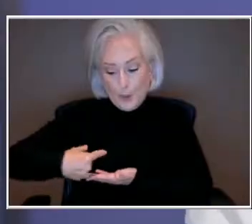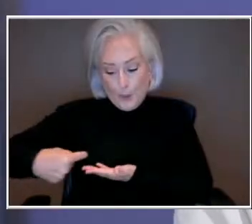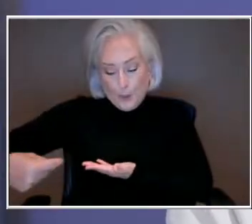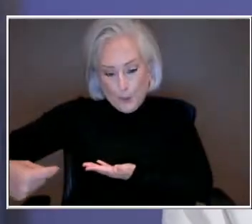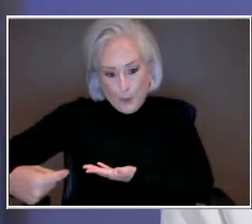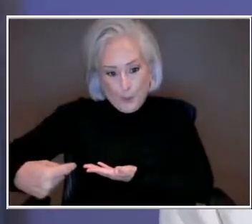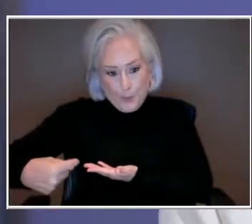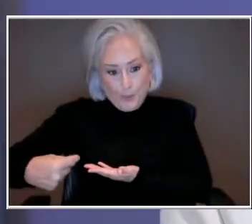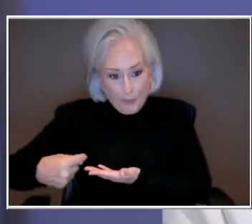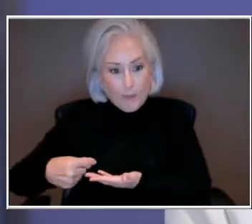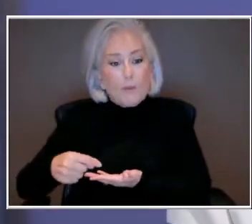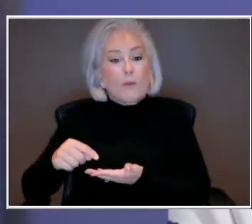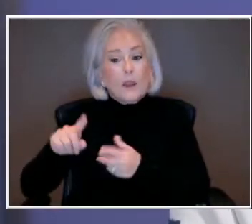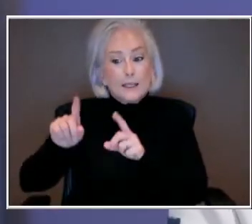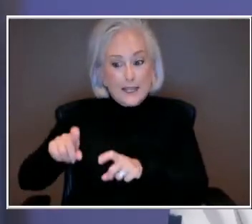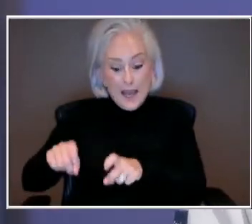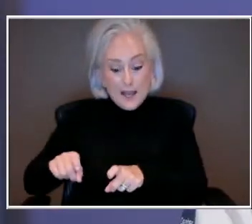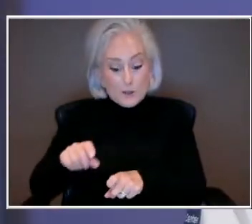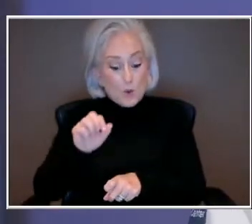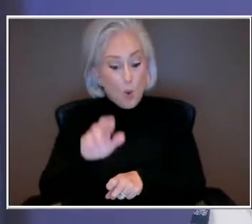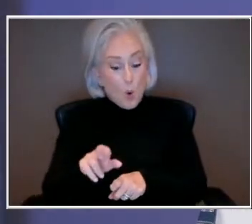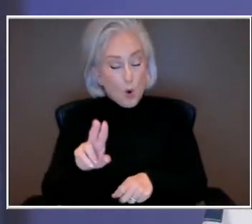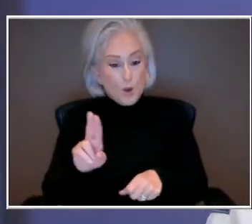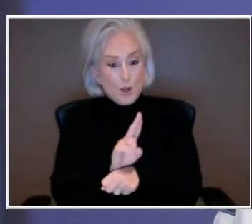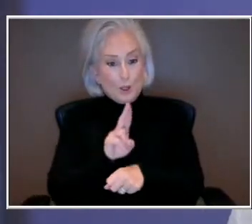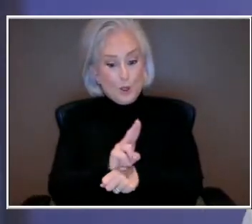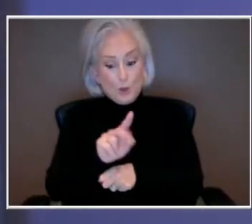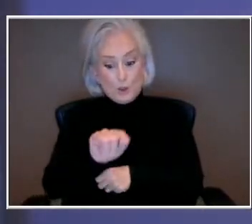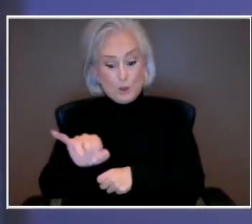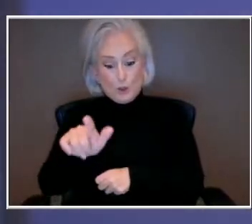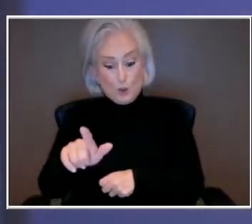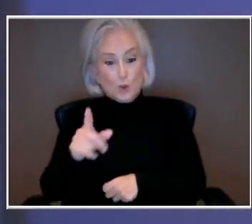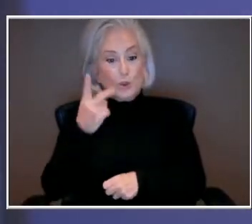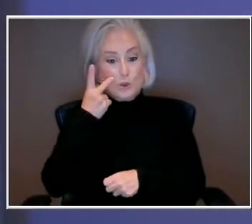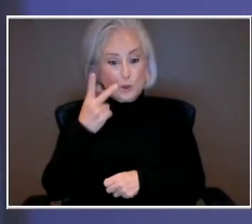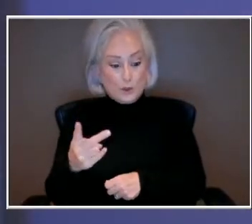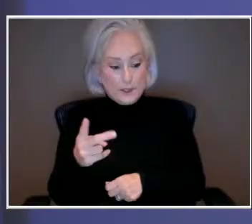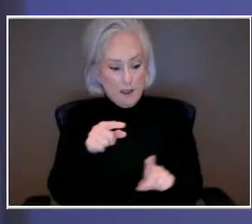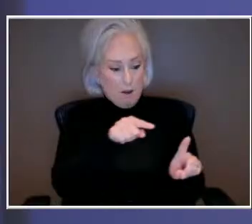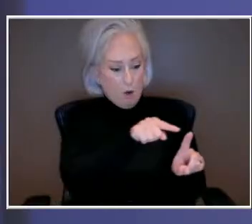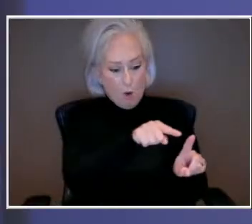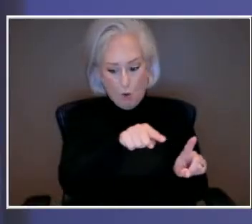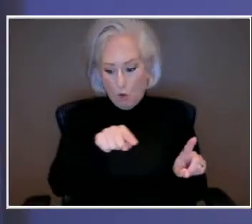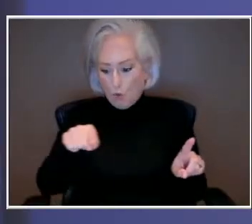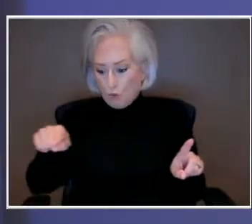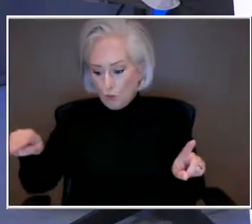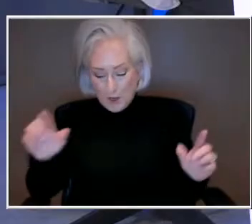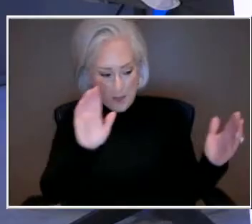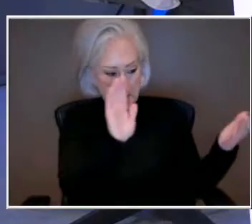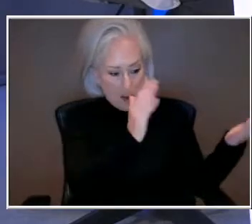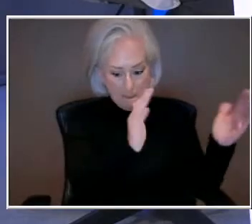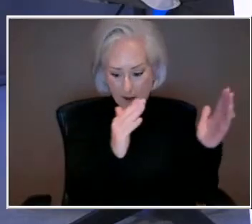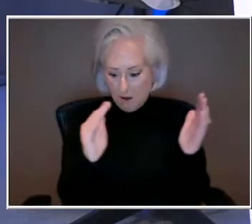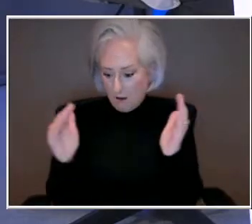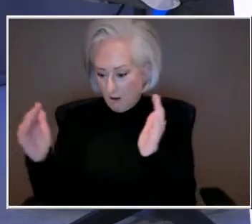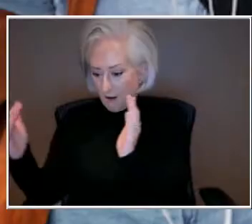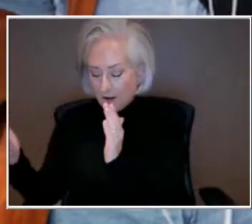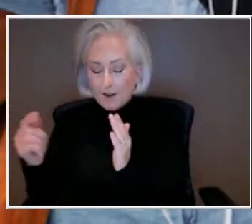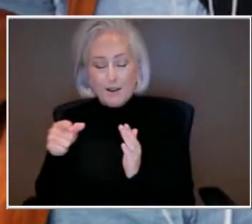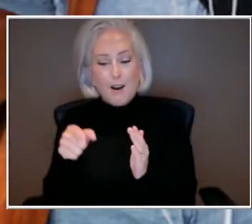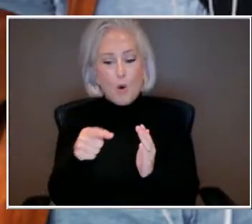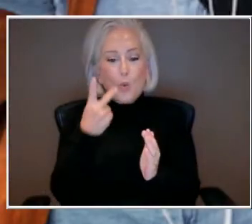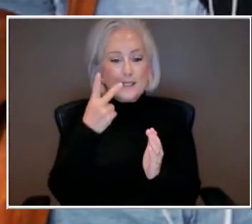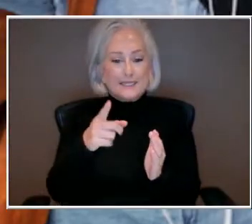yes, we see changes here that have been associated with breast cancer. Well, be sure to ask your questions. Use the chat on YouTube